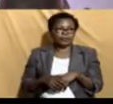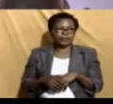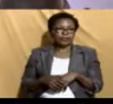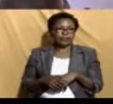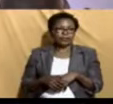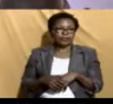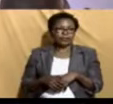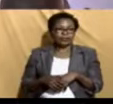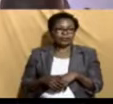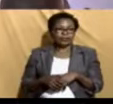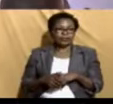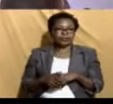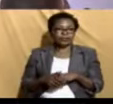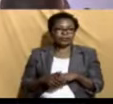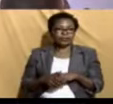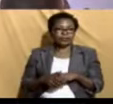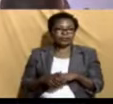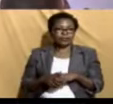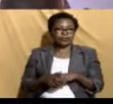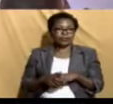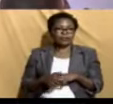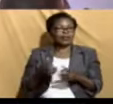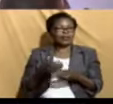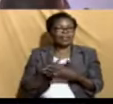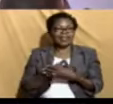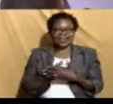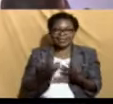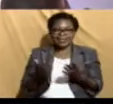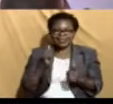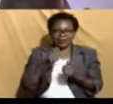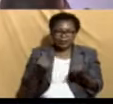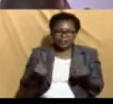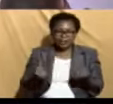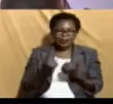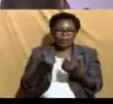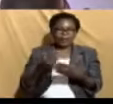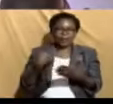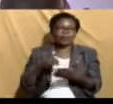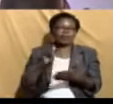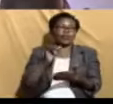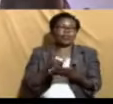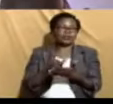Yes, by the Constitution Amendment Bill 2020. Anything that preceded that bill, we submit,